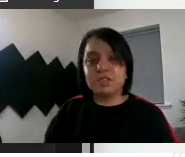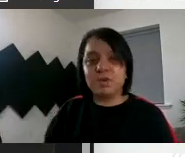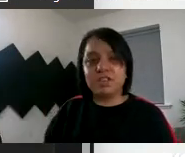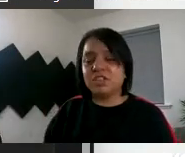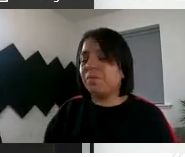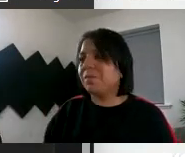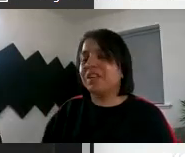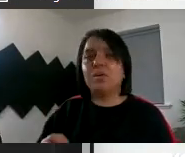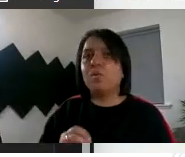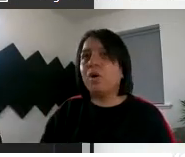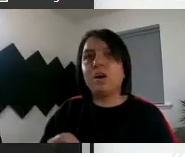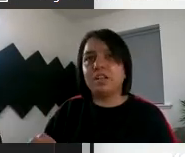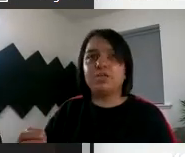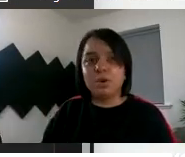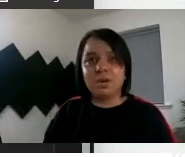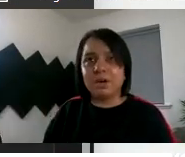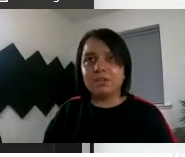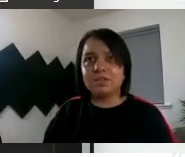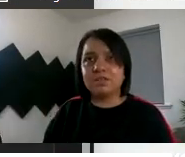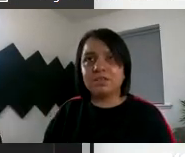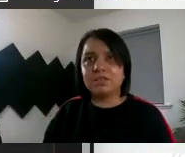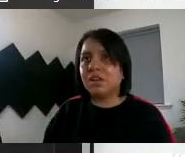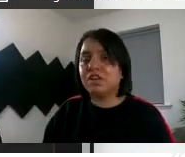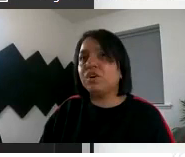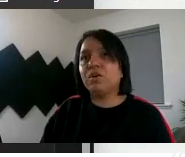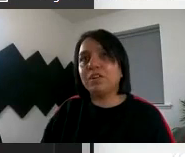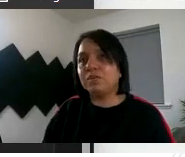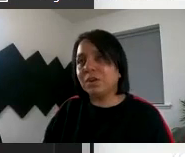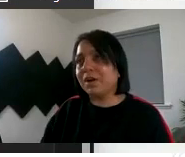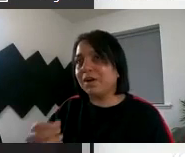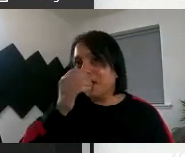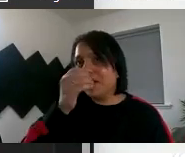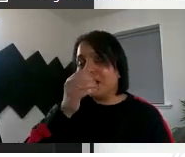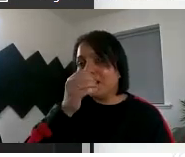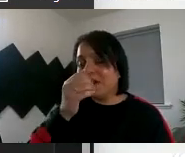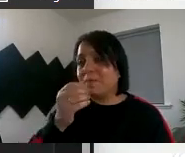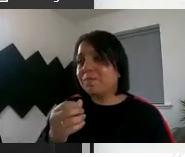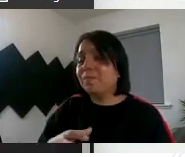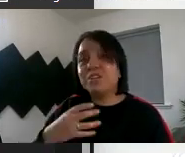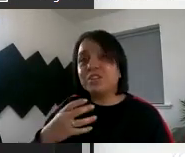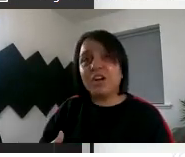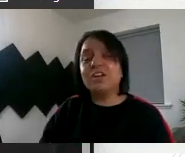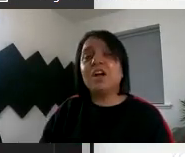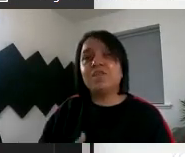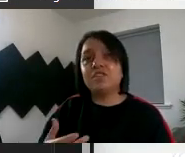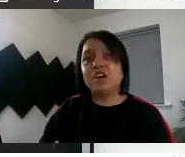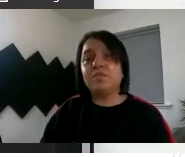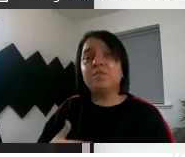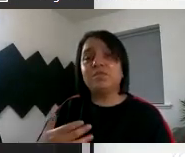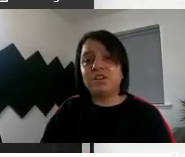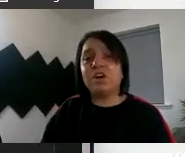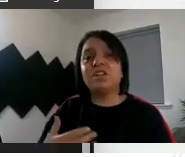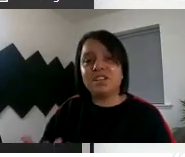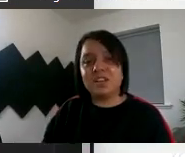of these words, and you might be thinking, what are they talking about? Like, you don't know what they're talking about, which is fine. Over time, you